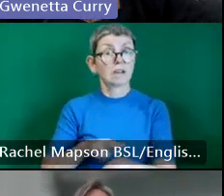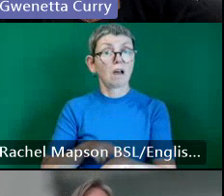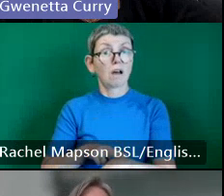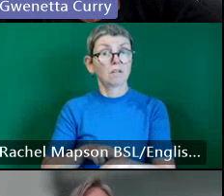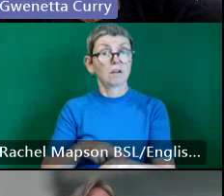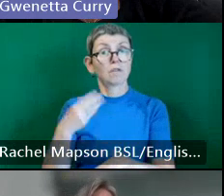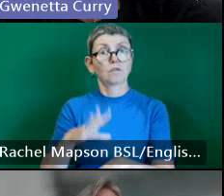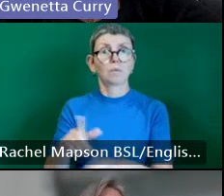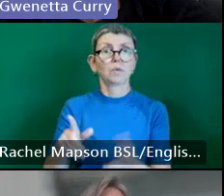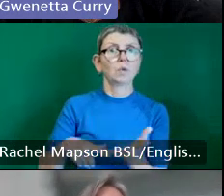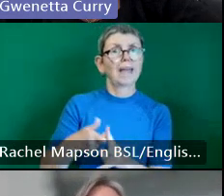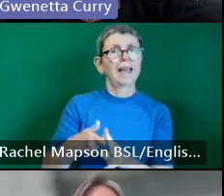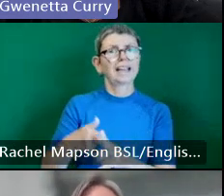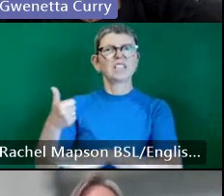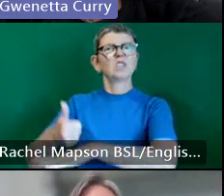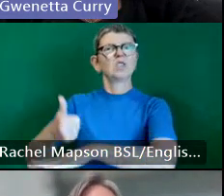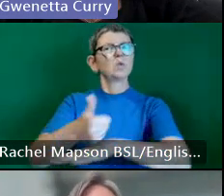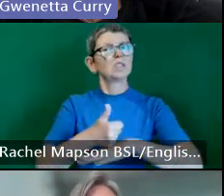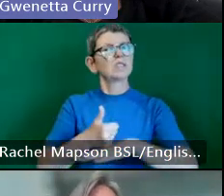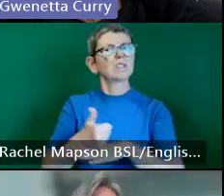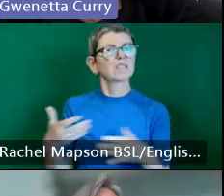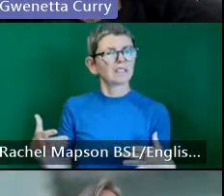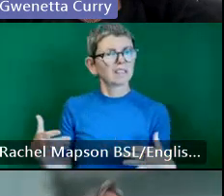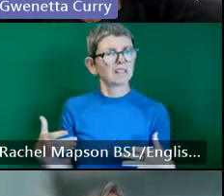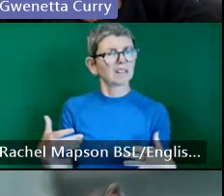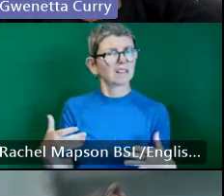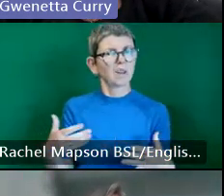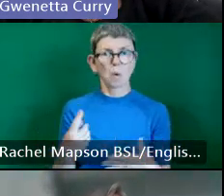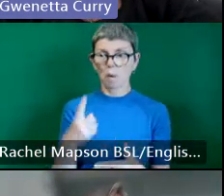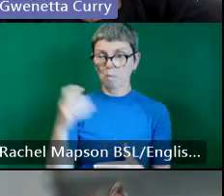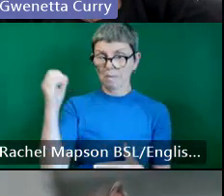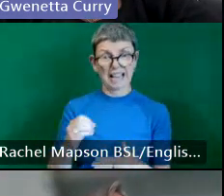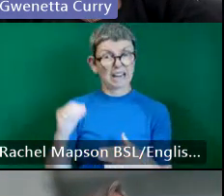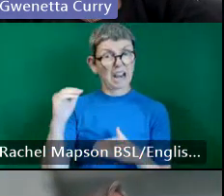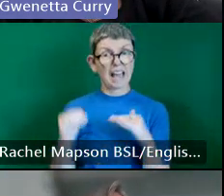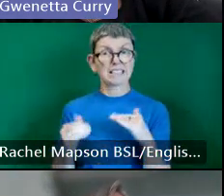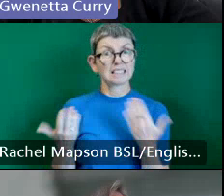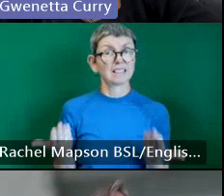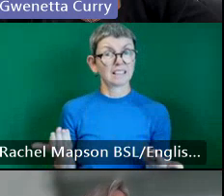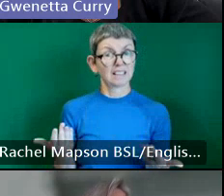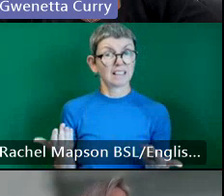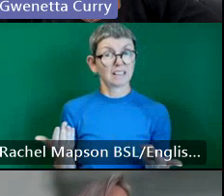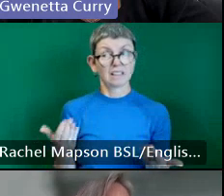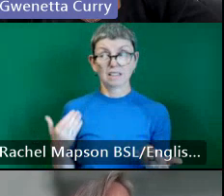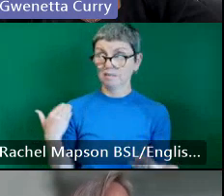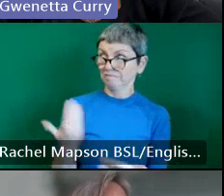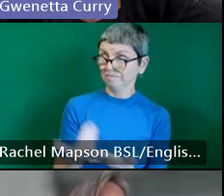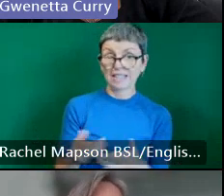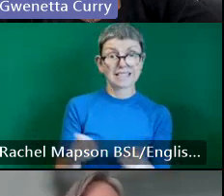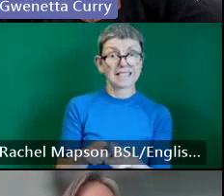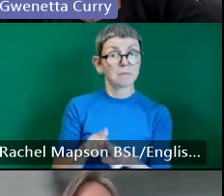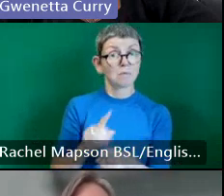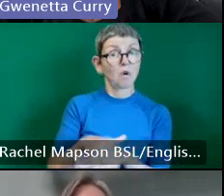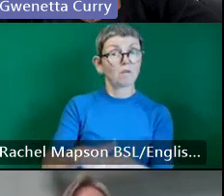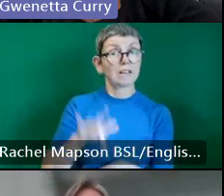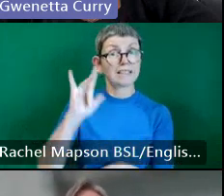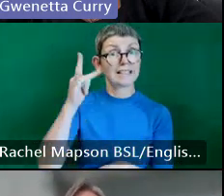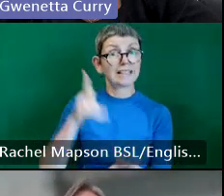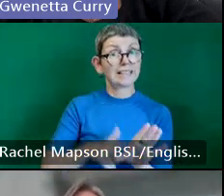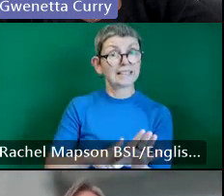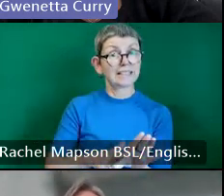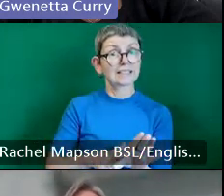institutions. And that has been the same for well over a decade, right? So those are some things that need to be addressed. And it's